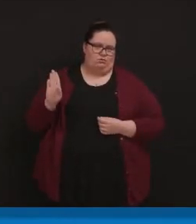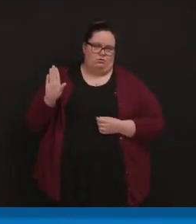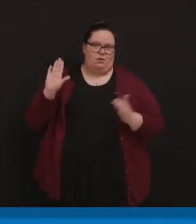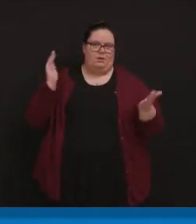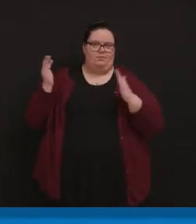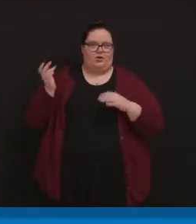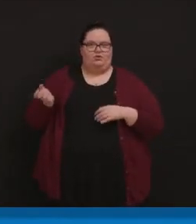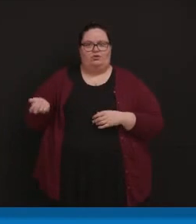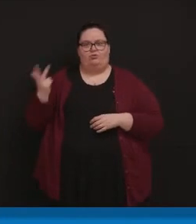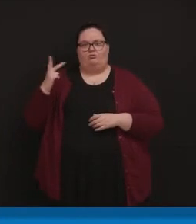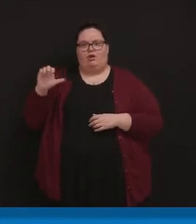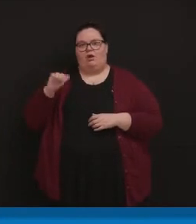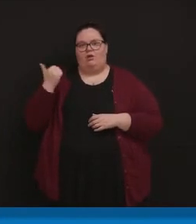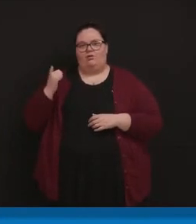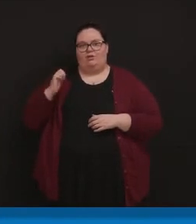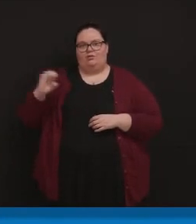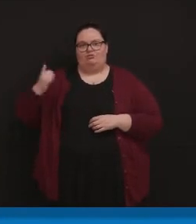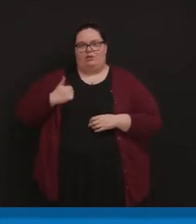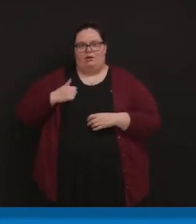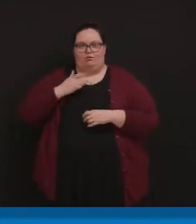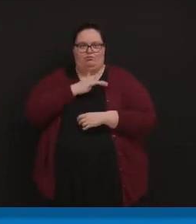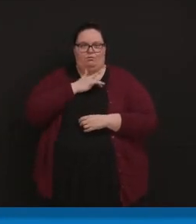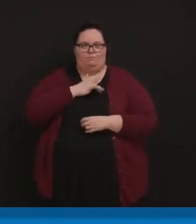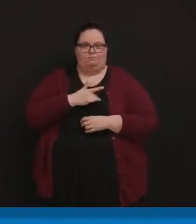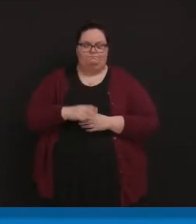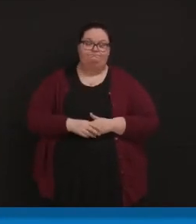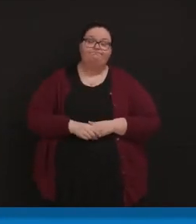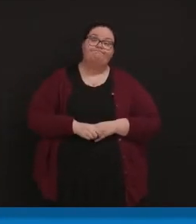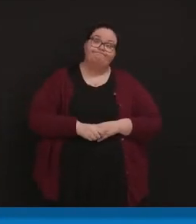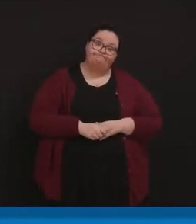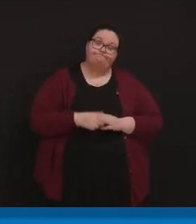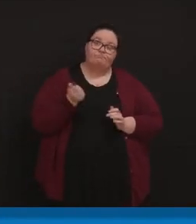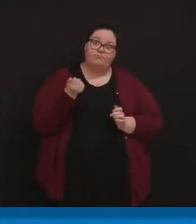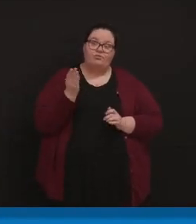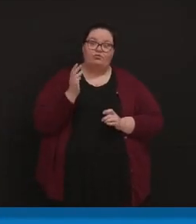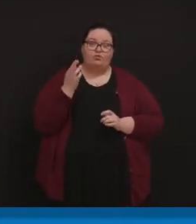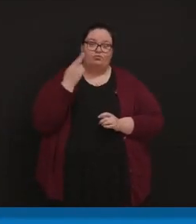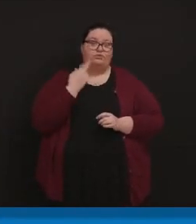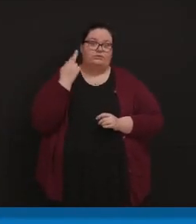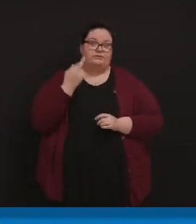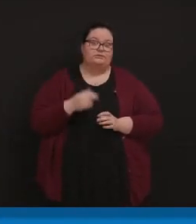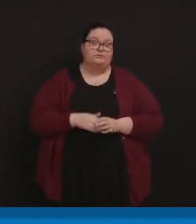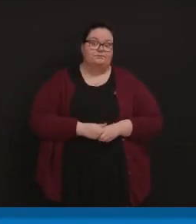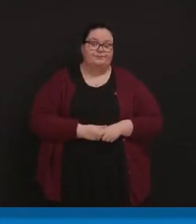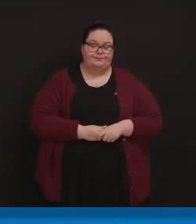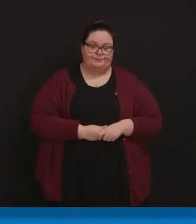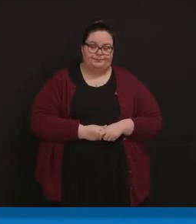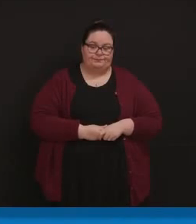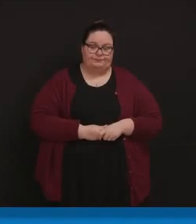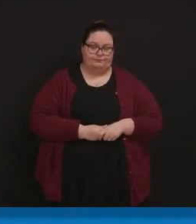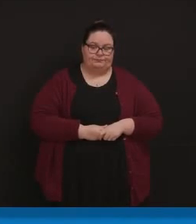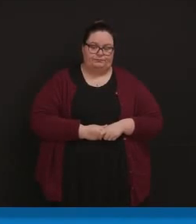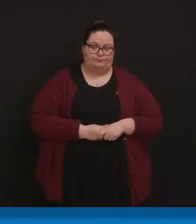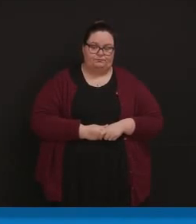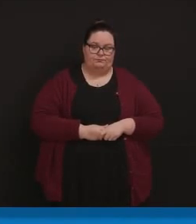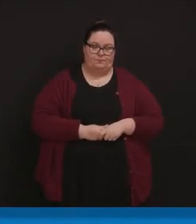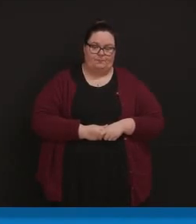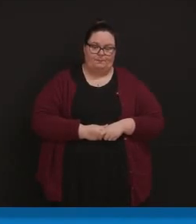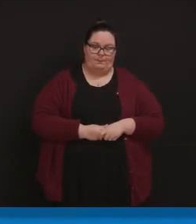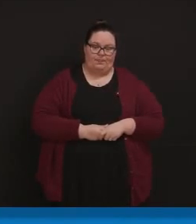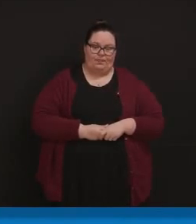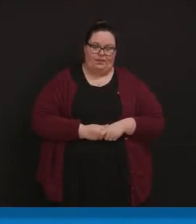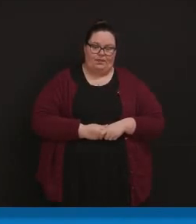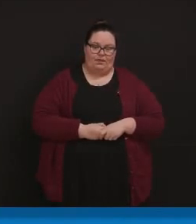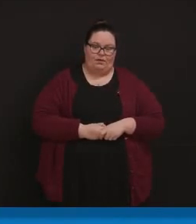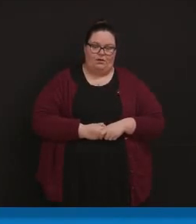the rest of Atlantic Canada? A few reasons. One, we are kind of the gatekeepers of